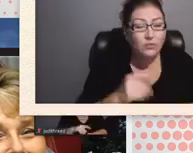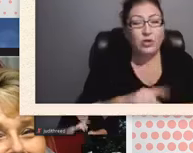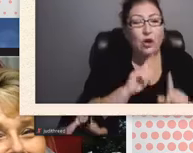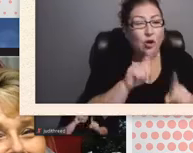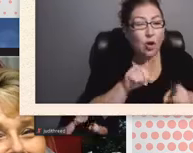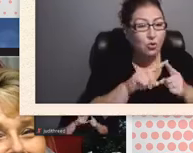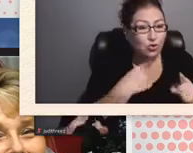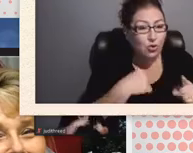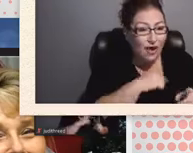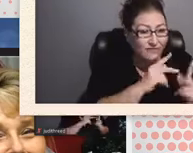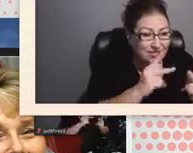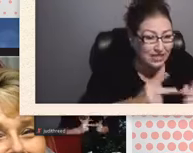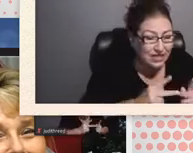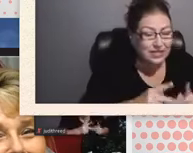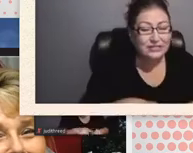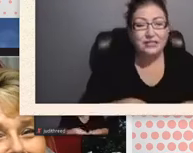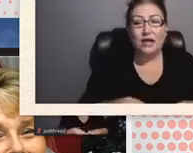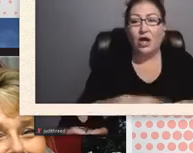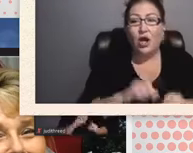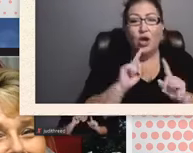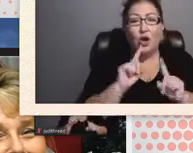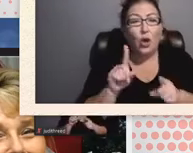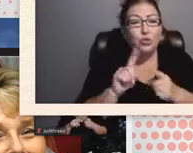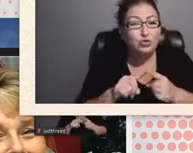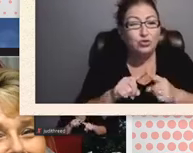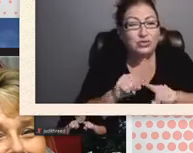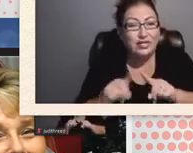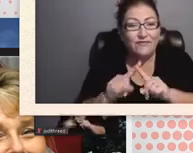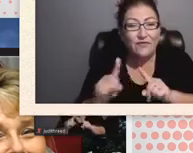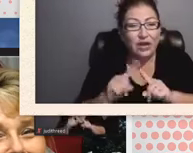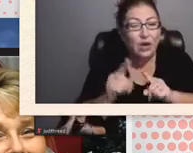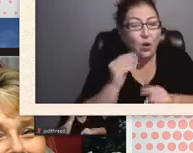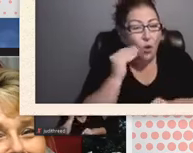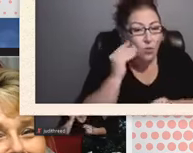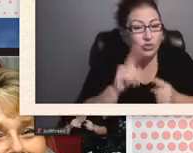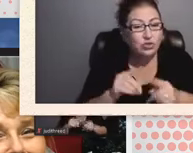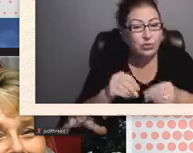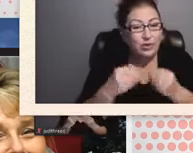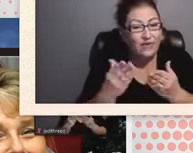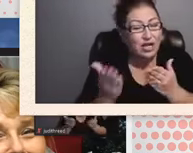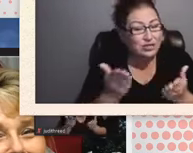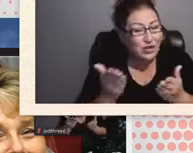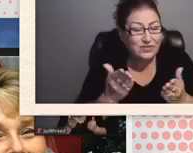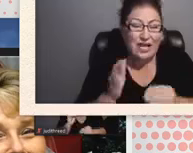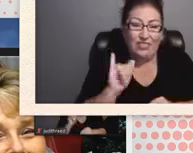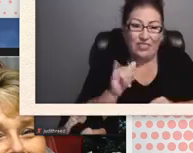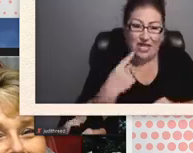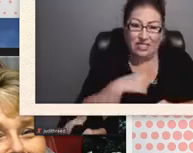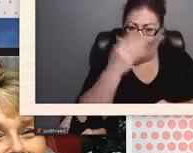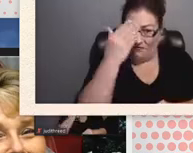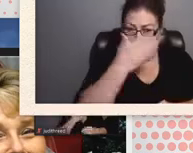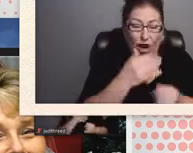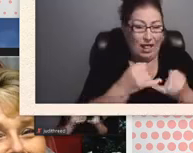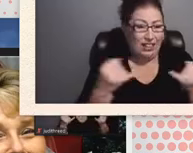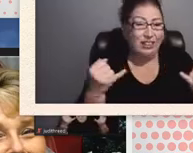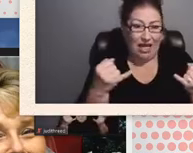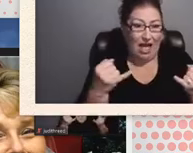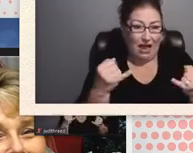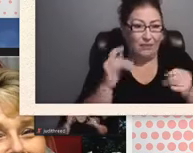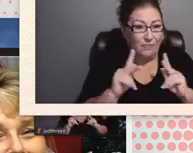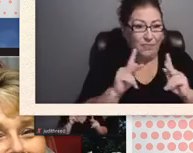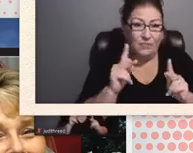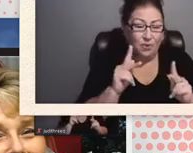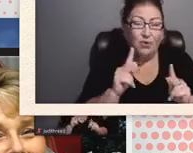facilities, that go into homes to provide services. These are our frontline folks. They are